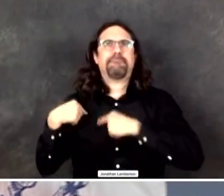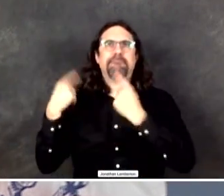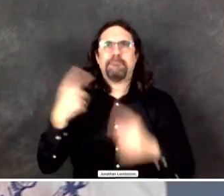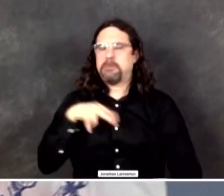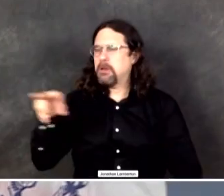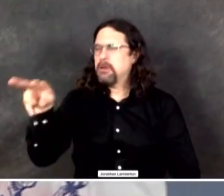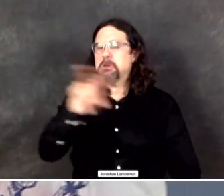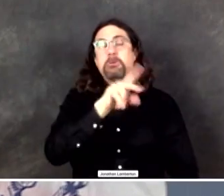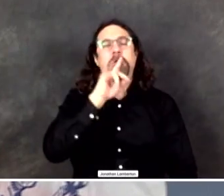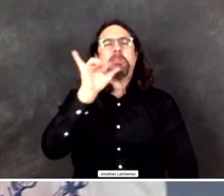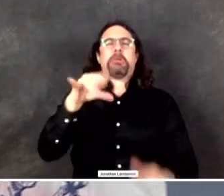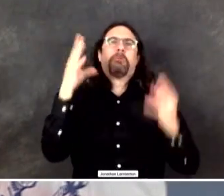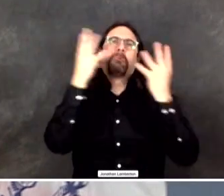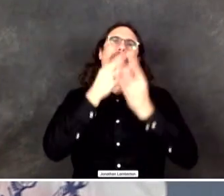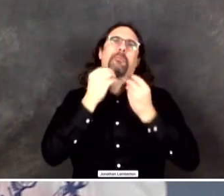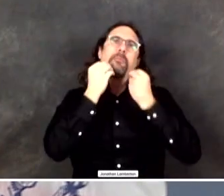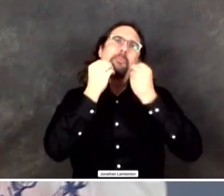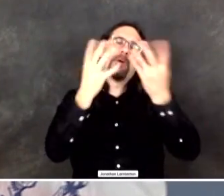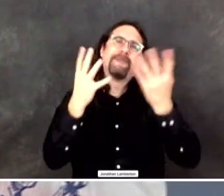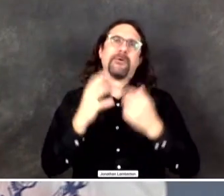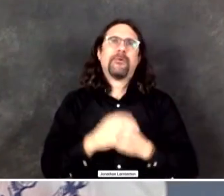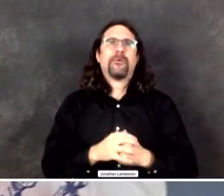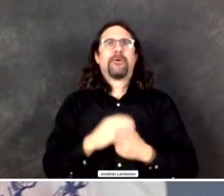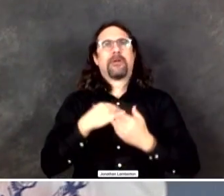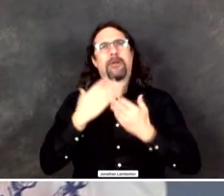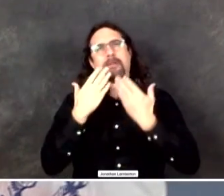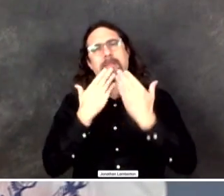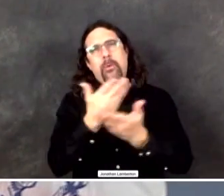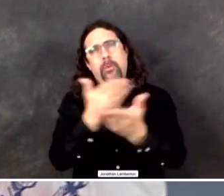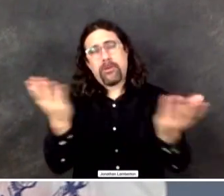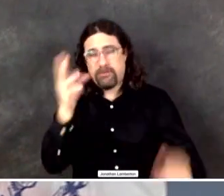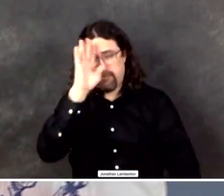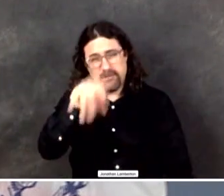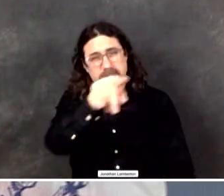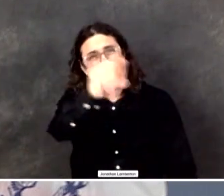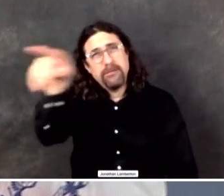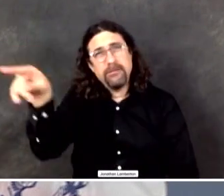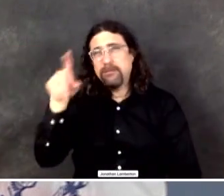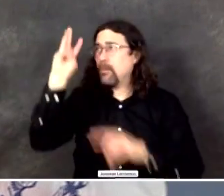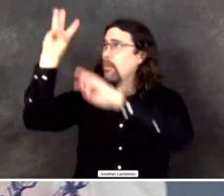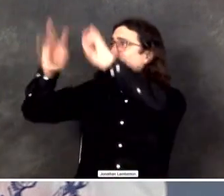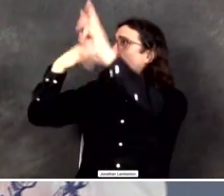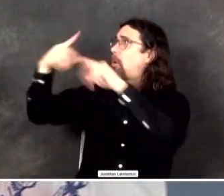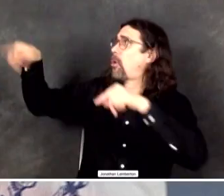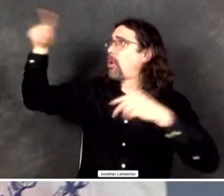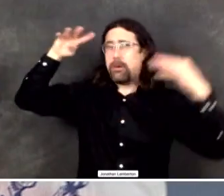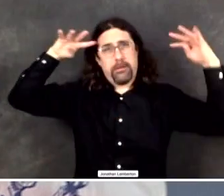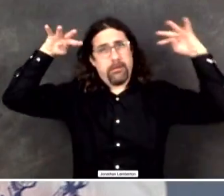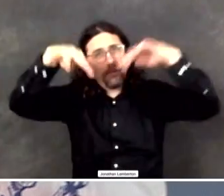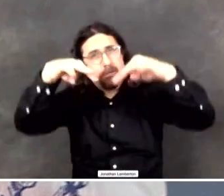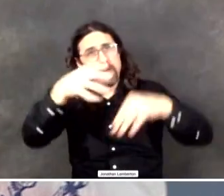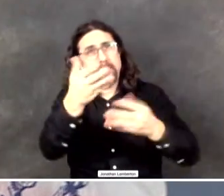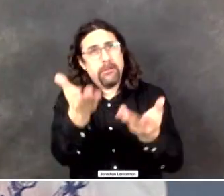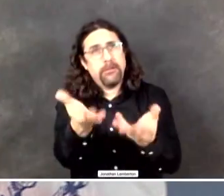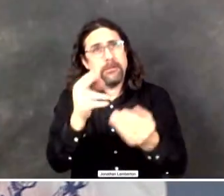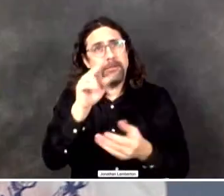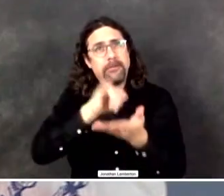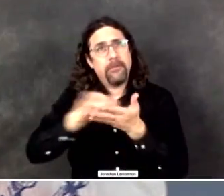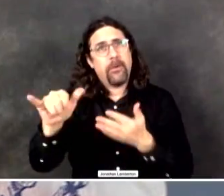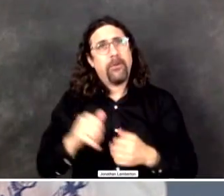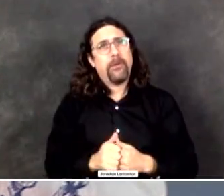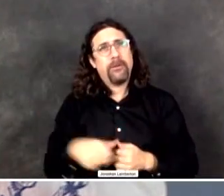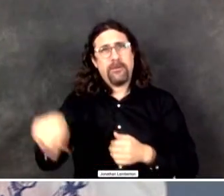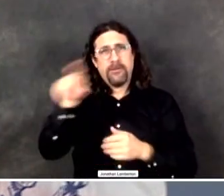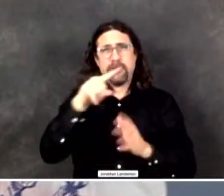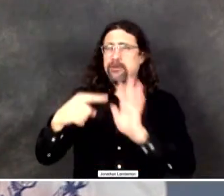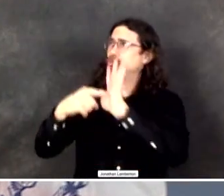you, because you're showing the whole world something very beautiful in this time of challenge. In